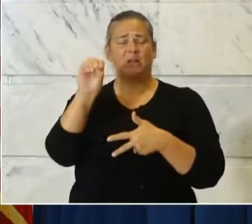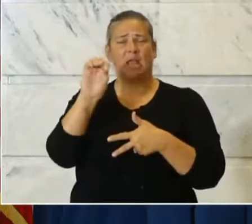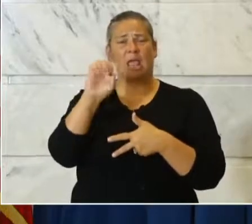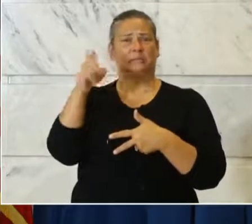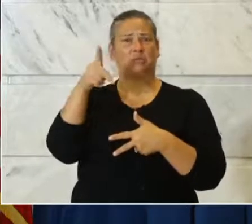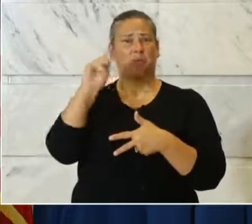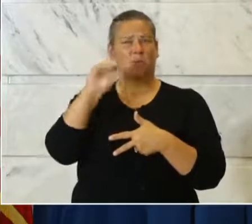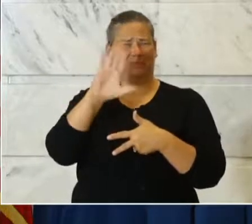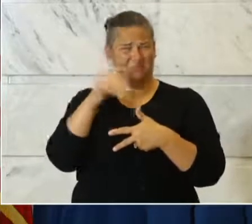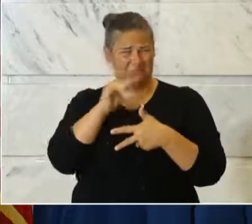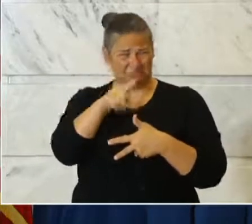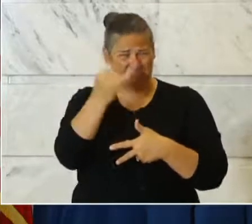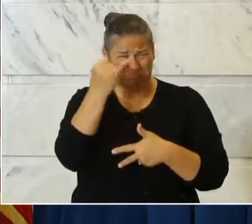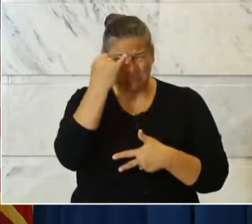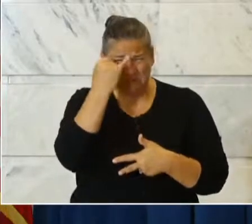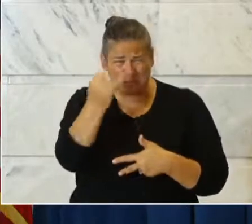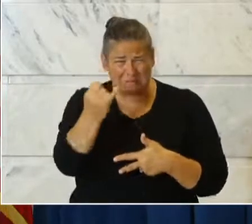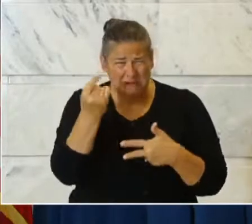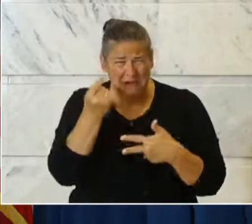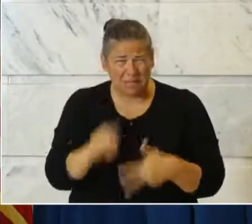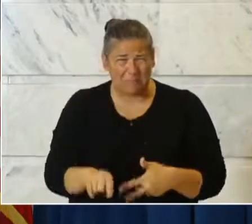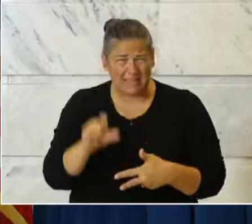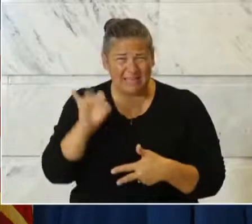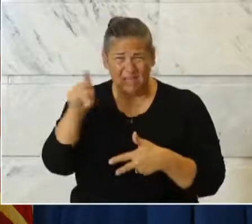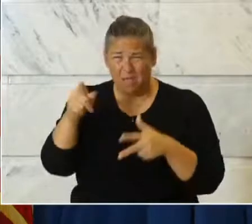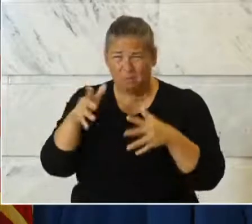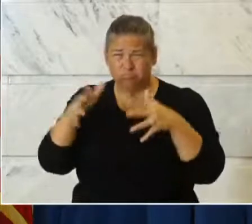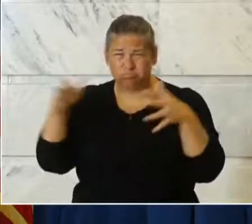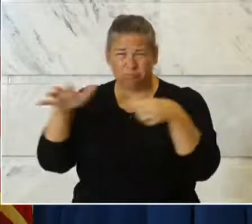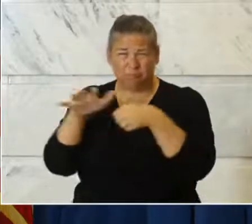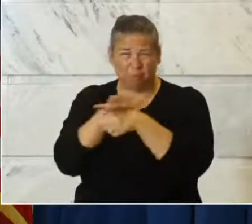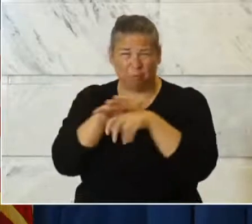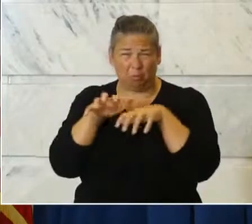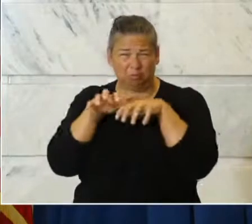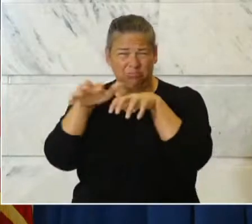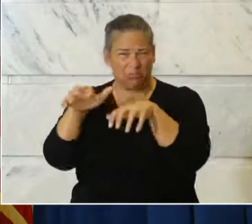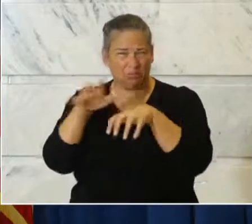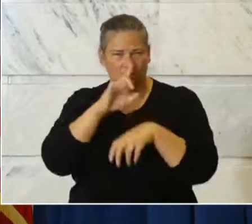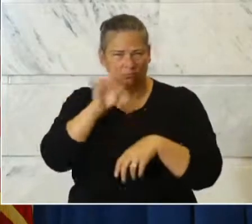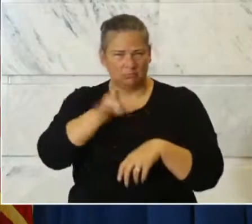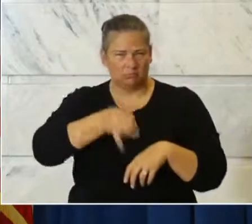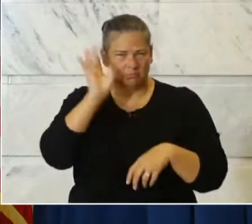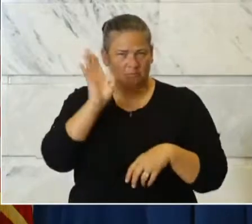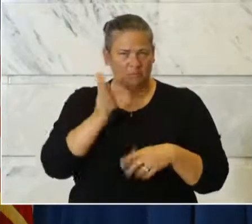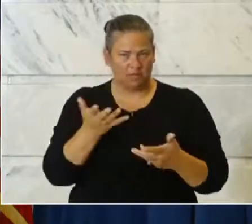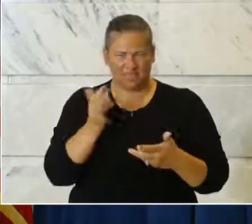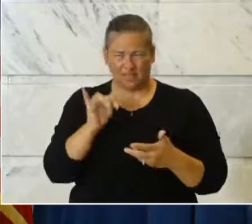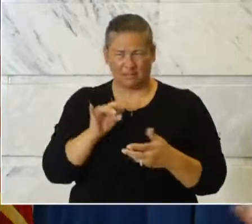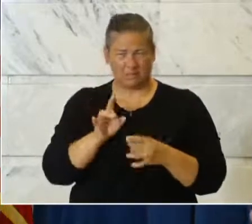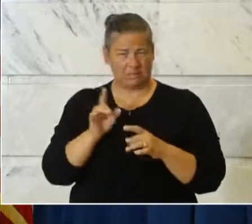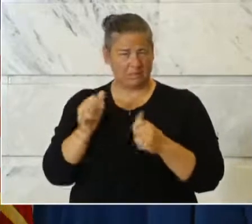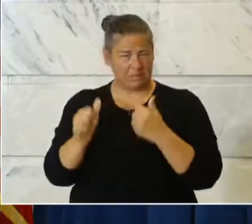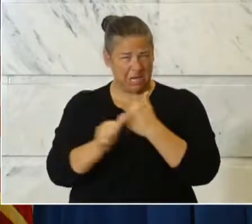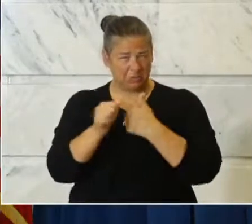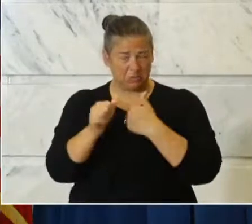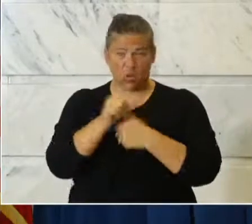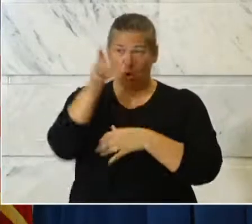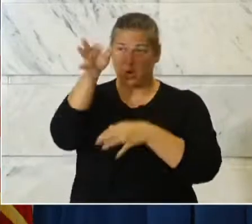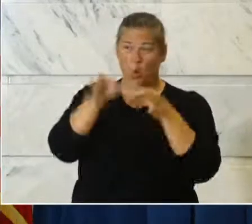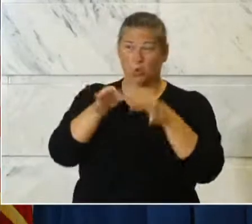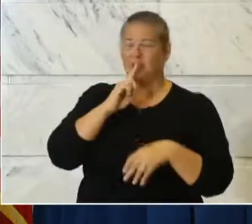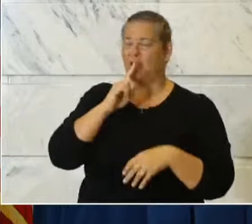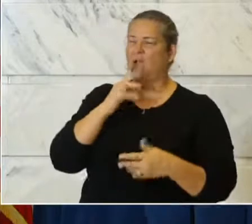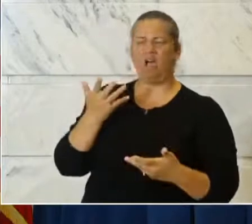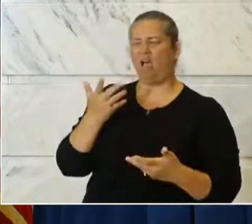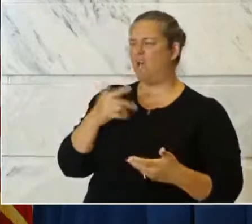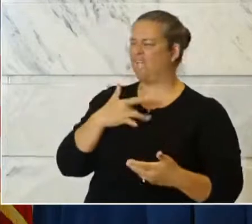Could you imagine what would happen if they filled that thing up? This is dangerous and devastating, and for a court to say, I guess I just don't believe that the virus